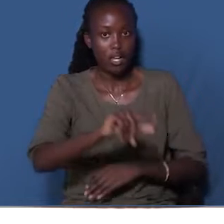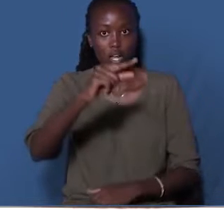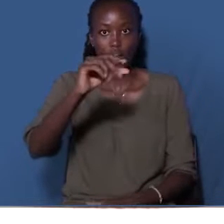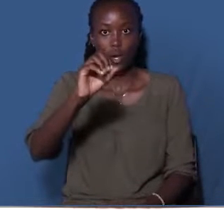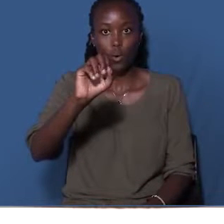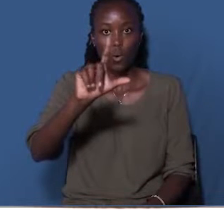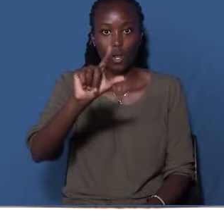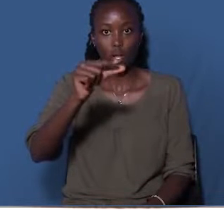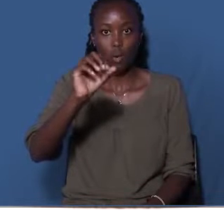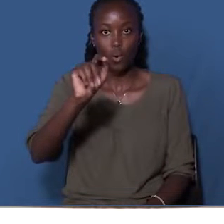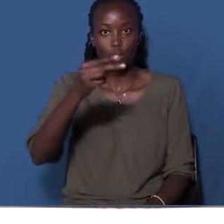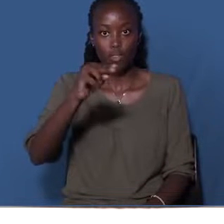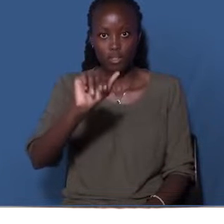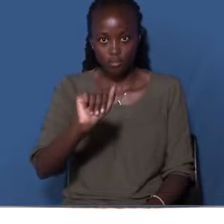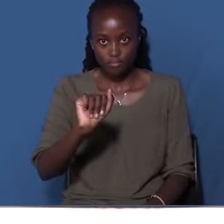And no rich,